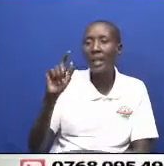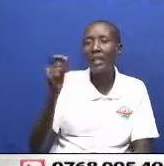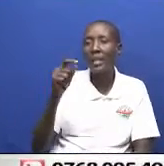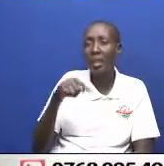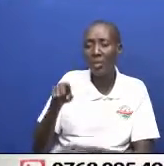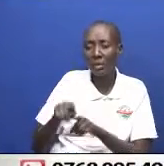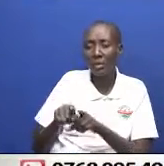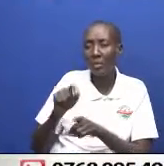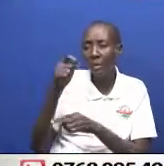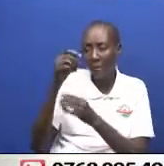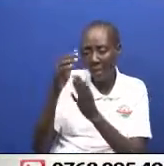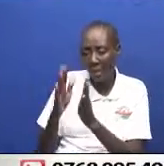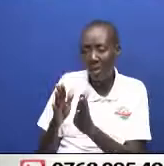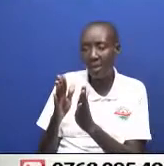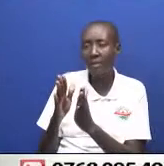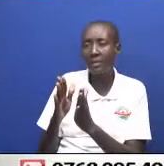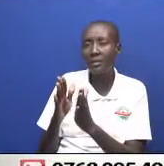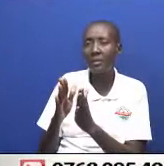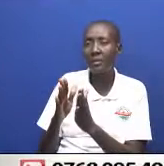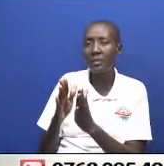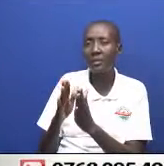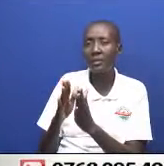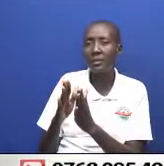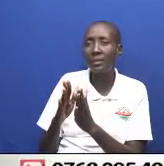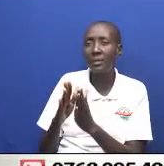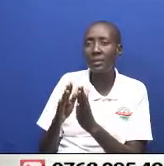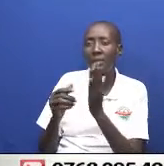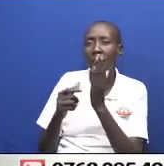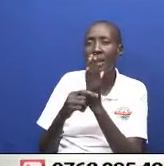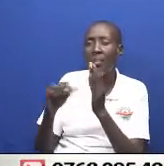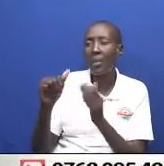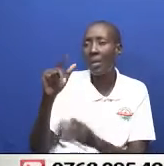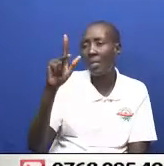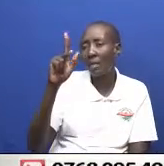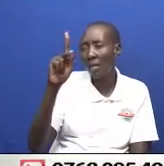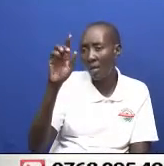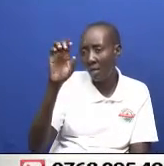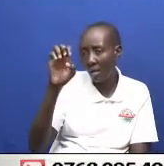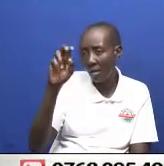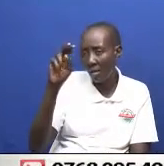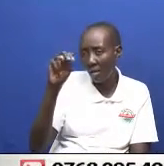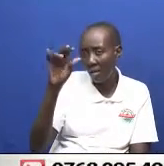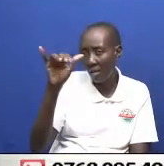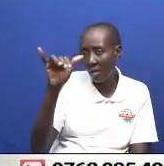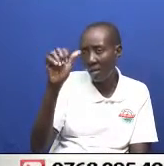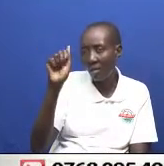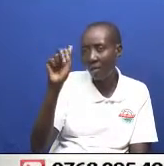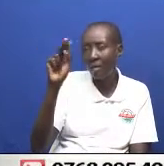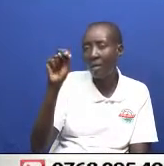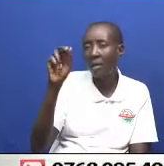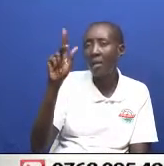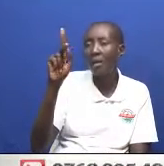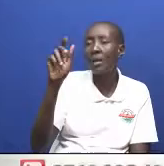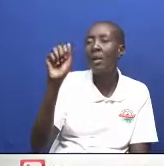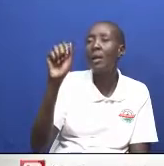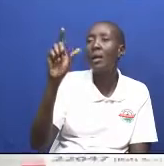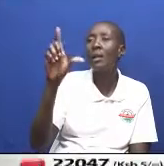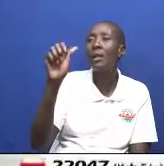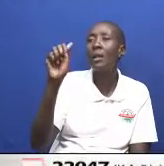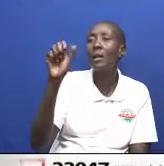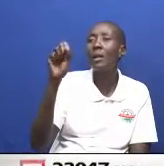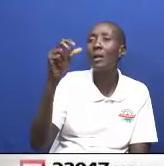Kenyan Kalasingas, what they call it. Yeah? And you see, the Sikh community today, if we look